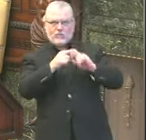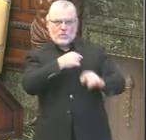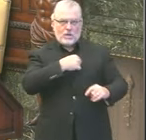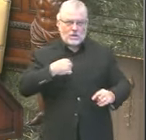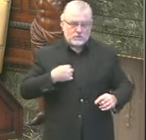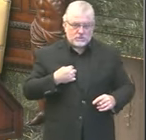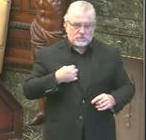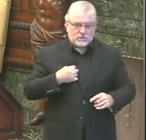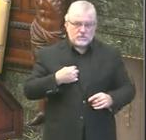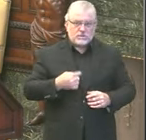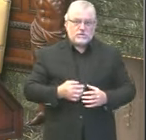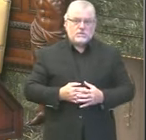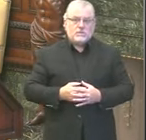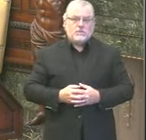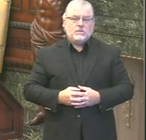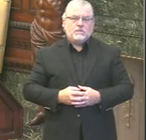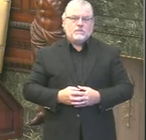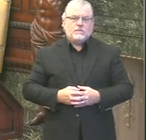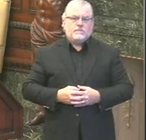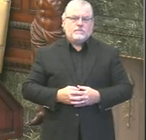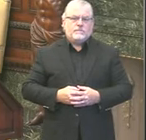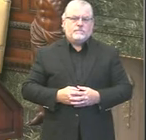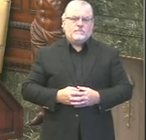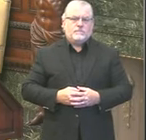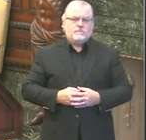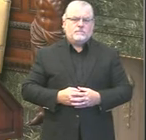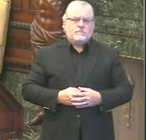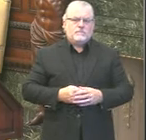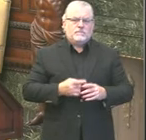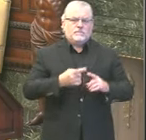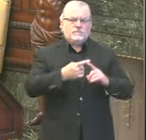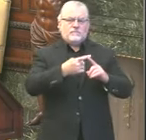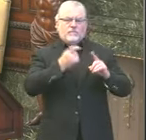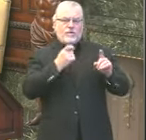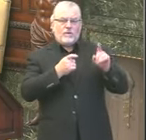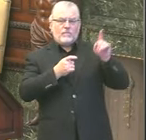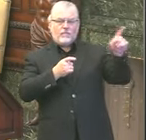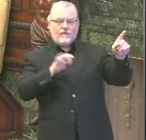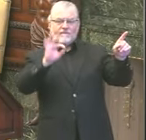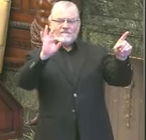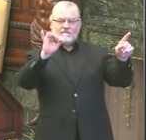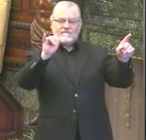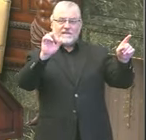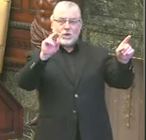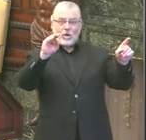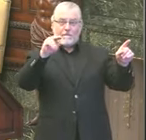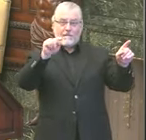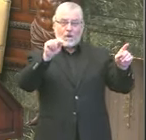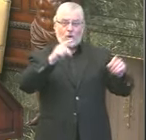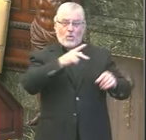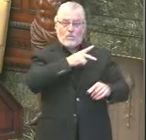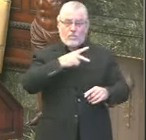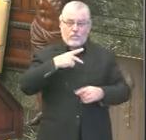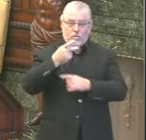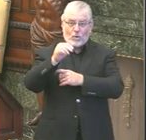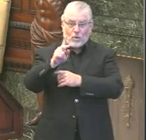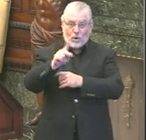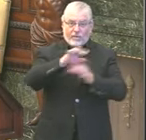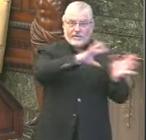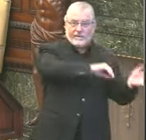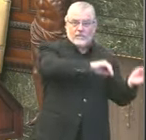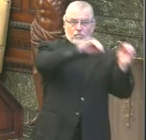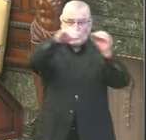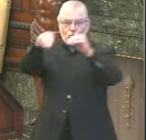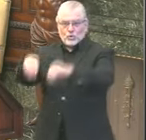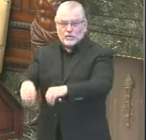Park to currently the main Fairmount Park to Marconi. There's no specific time frame. I mean,